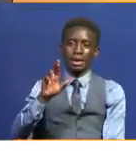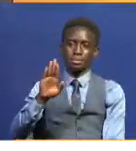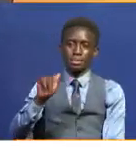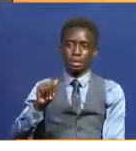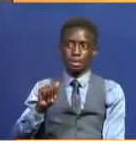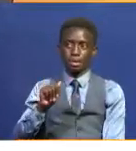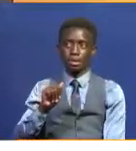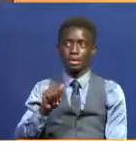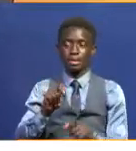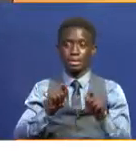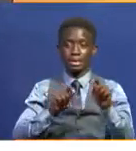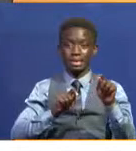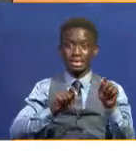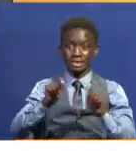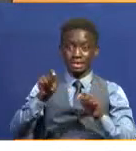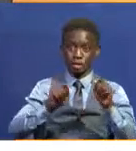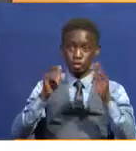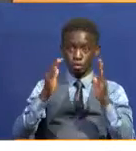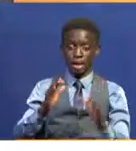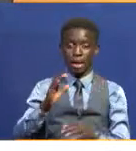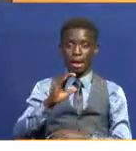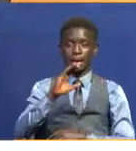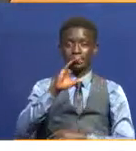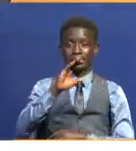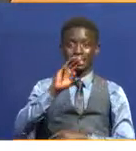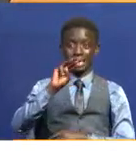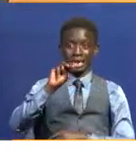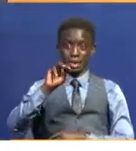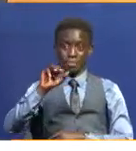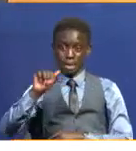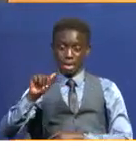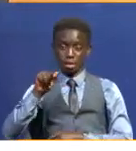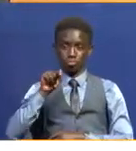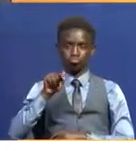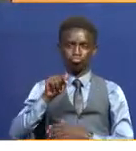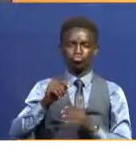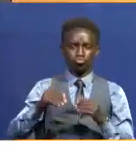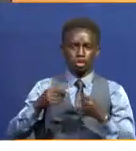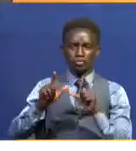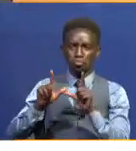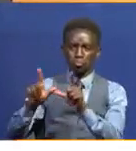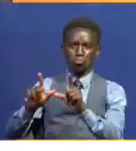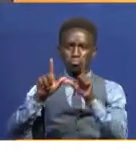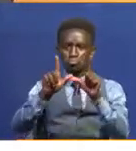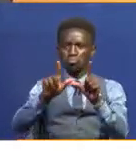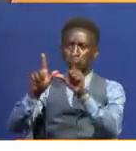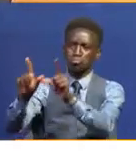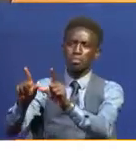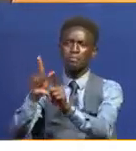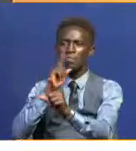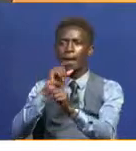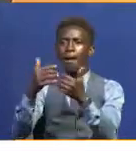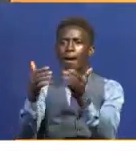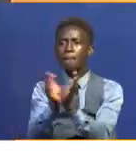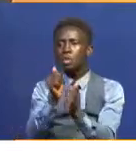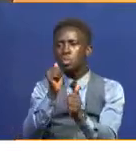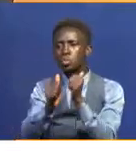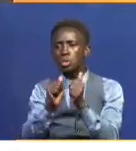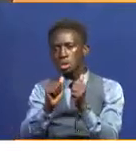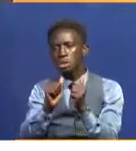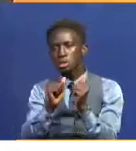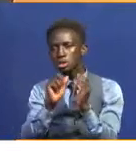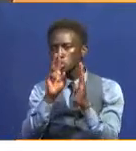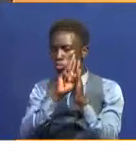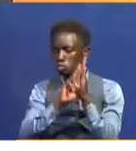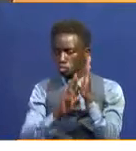the Capital Markets Authority, has issued licenses to various companies that have met the minimum requirements to set up